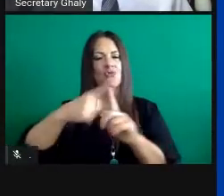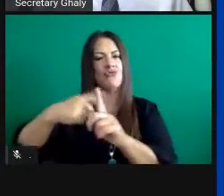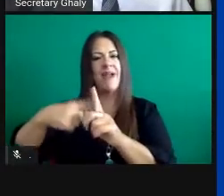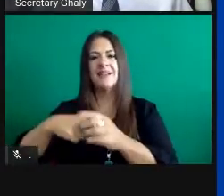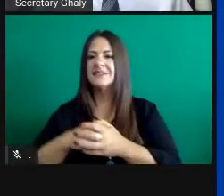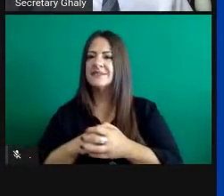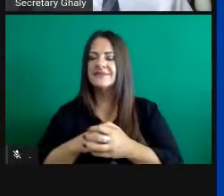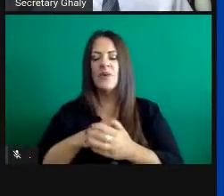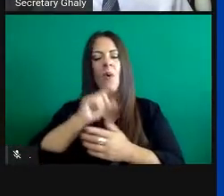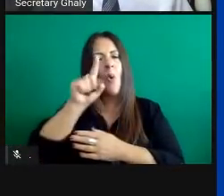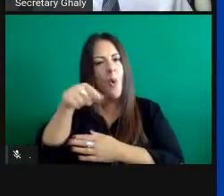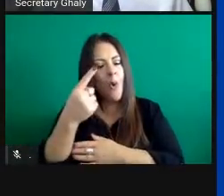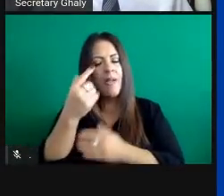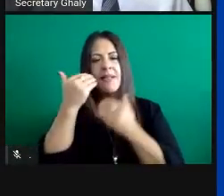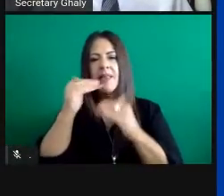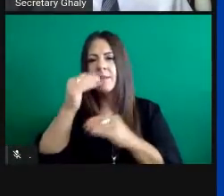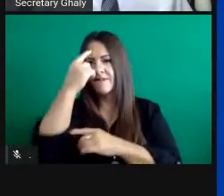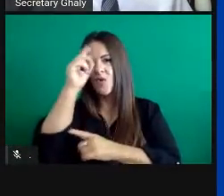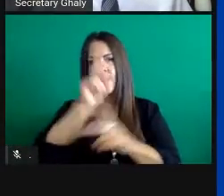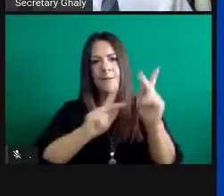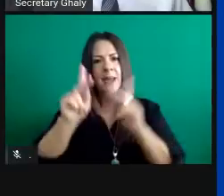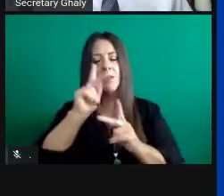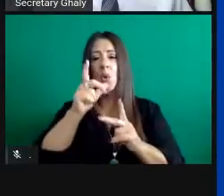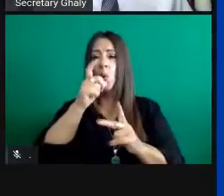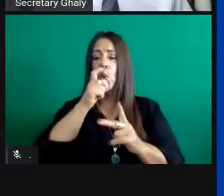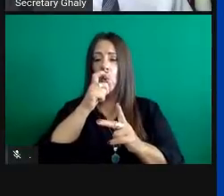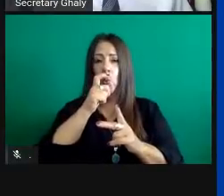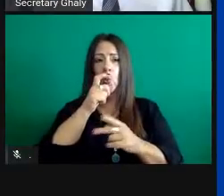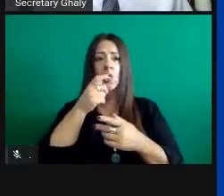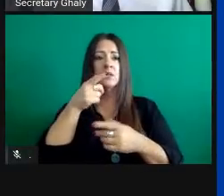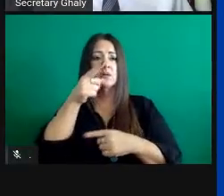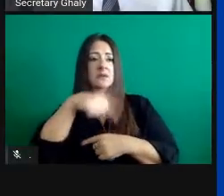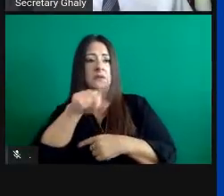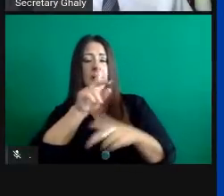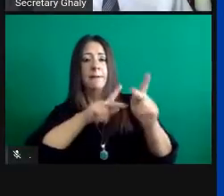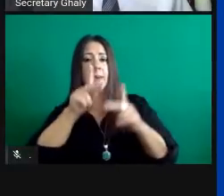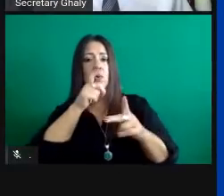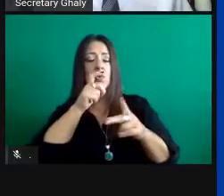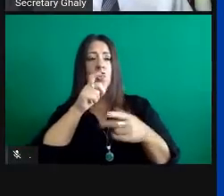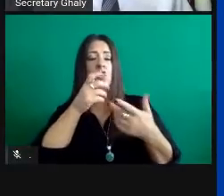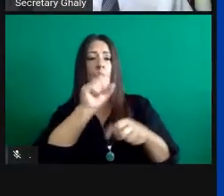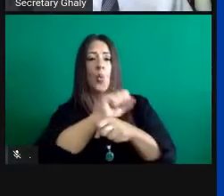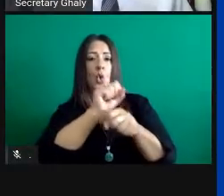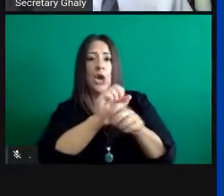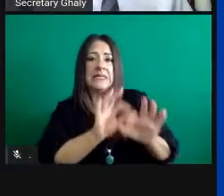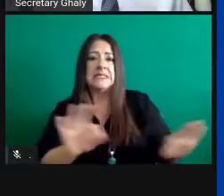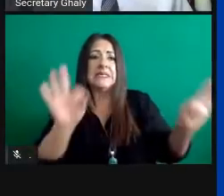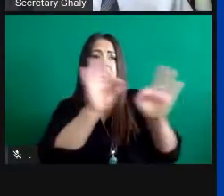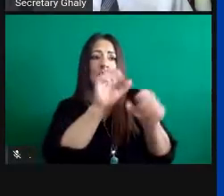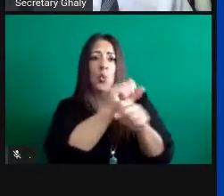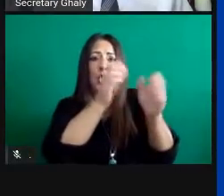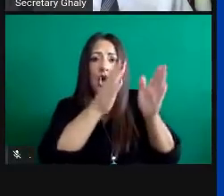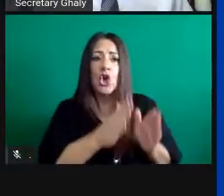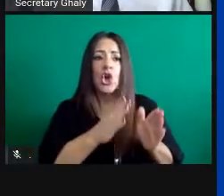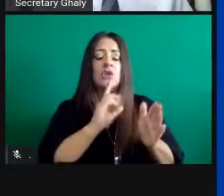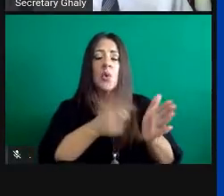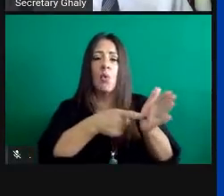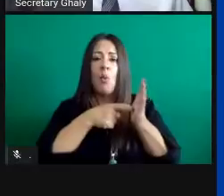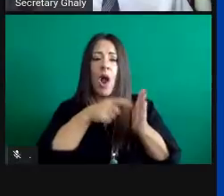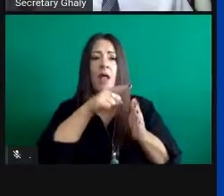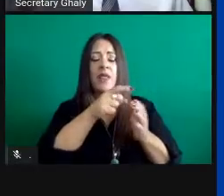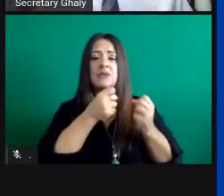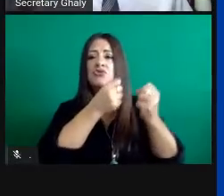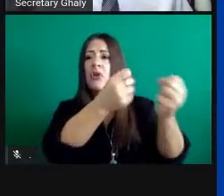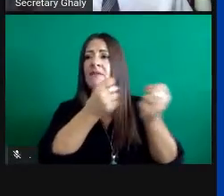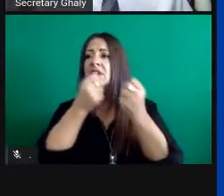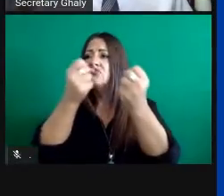essential purposes. Travel for our critical infrastructure business sectors that require